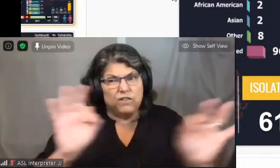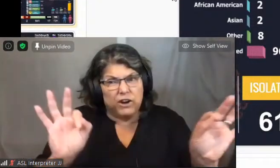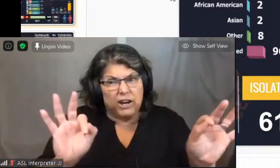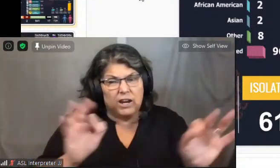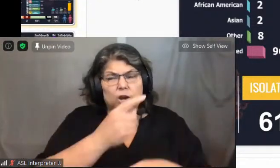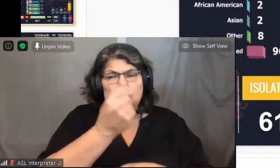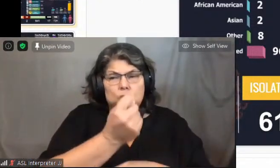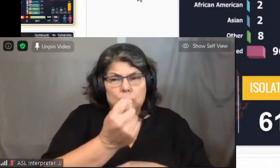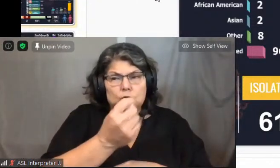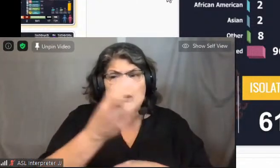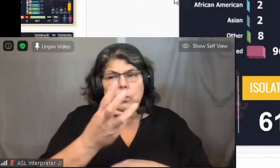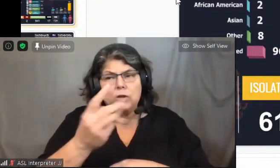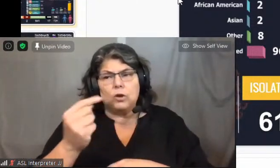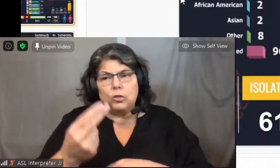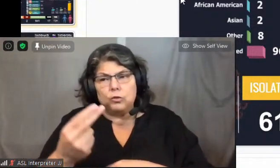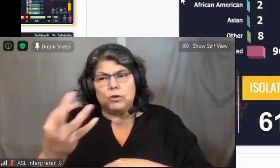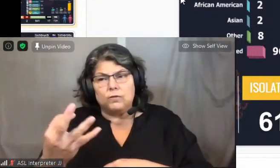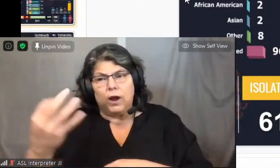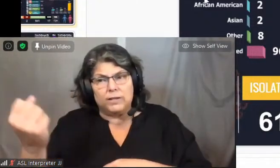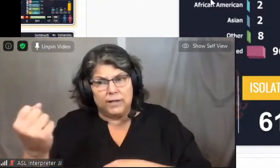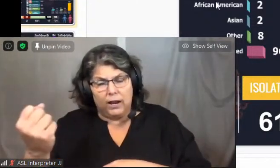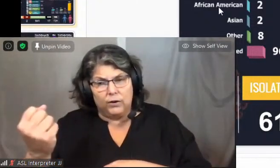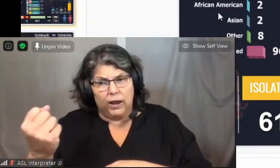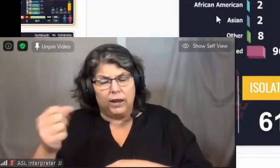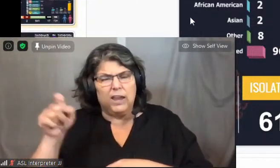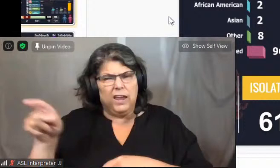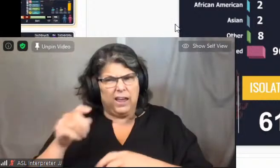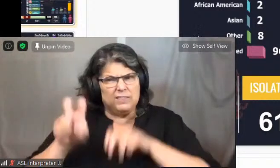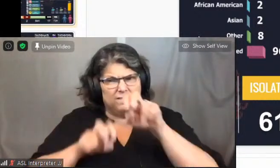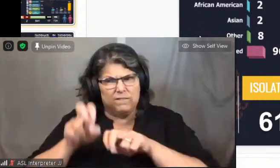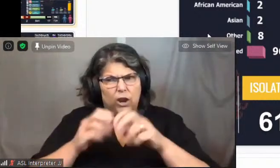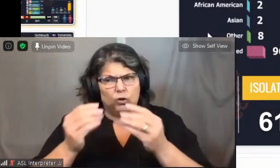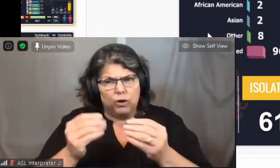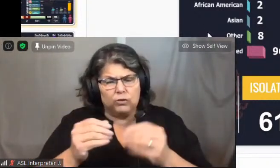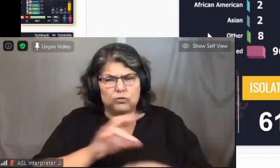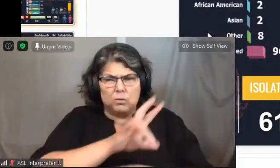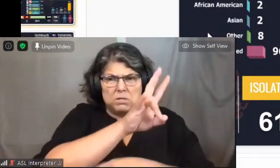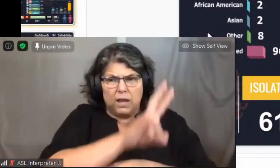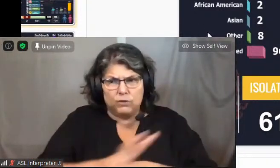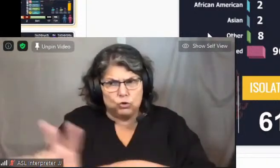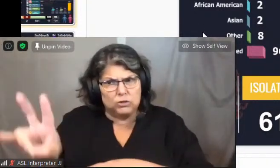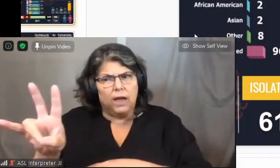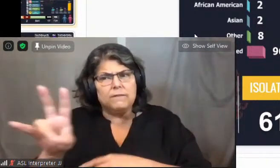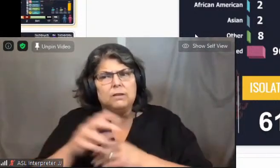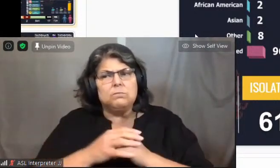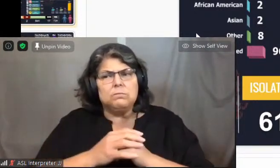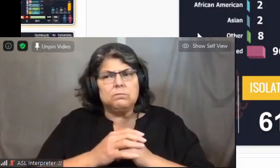Saturdays at 7 a.m. to 7 p.m. And you can make an appointment